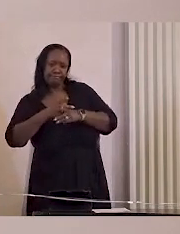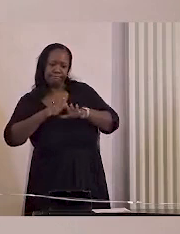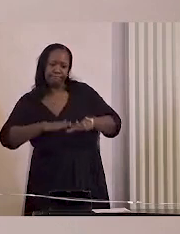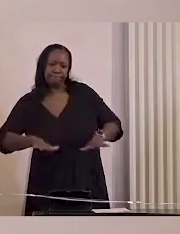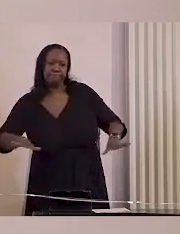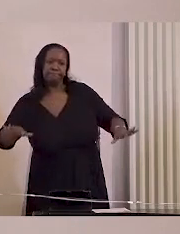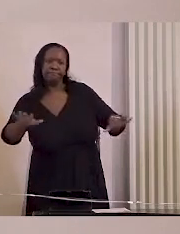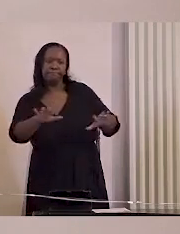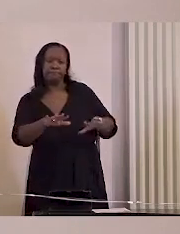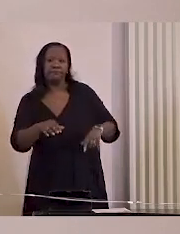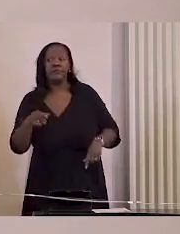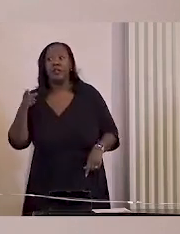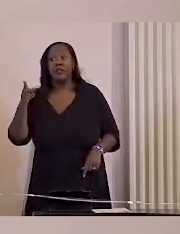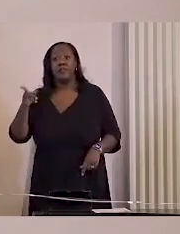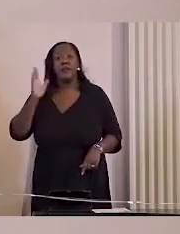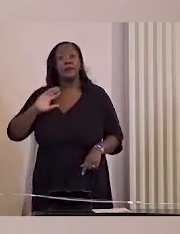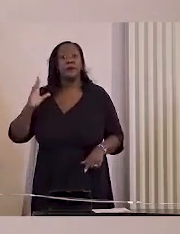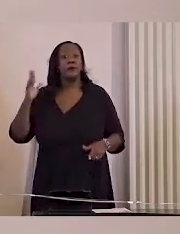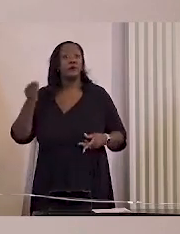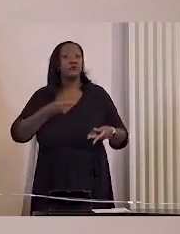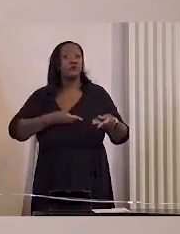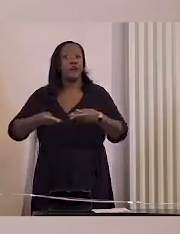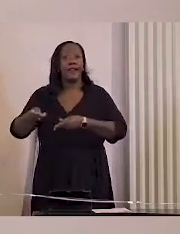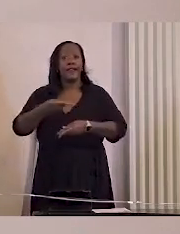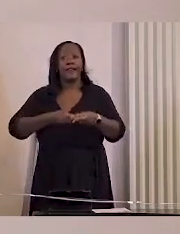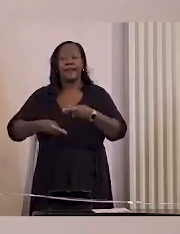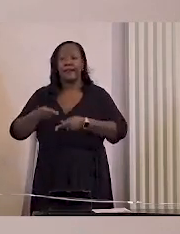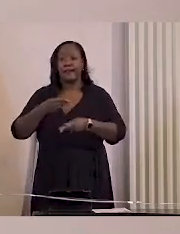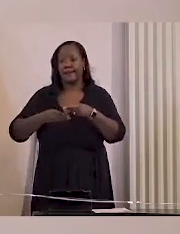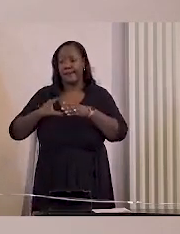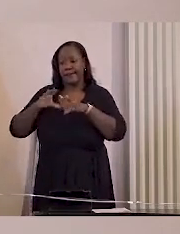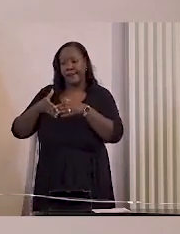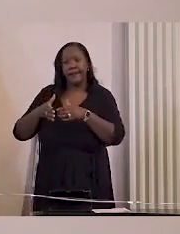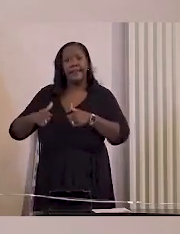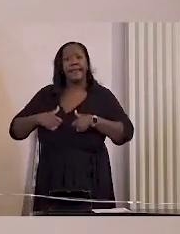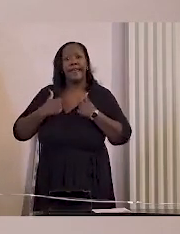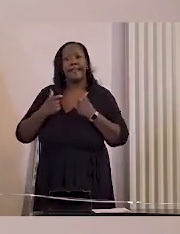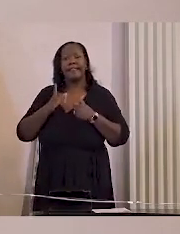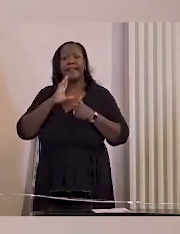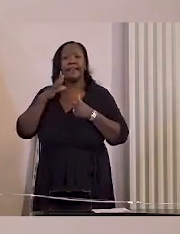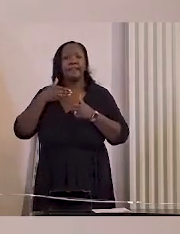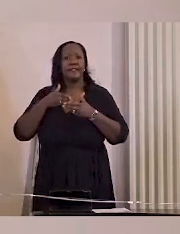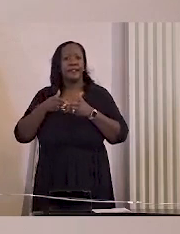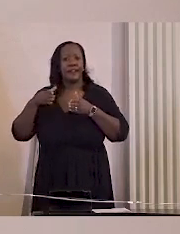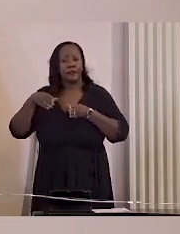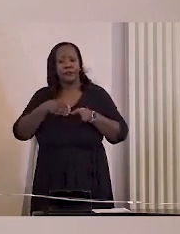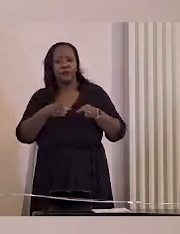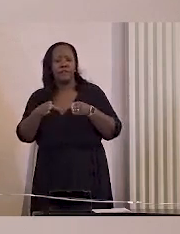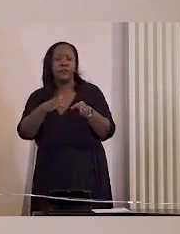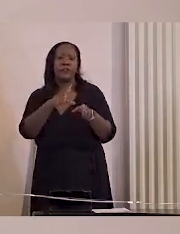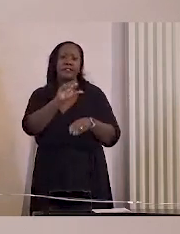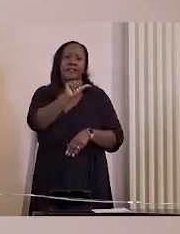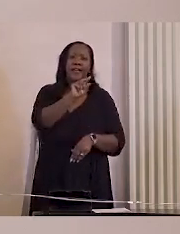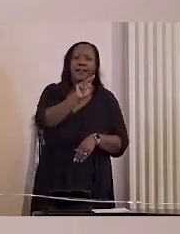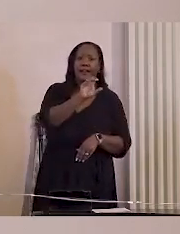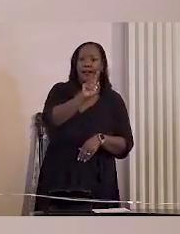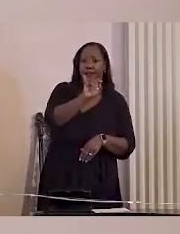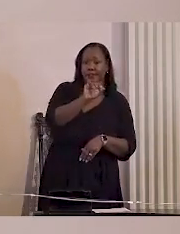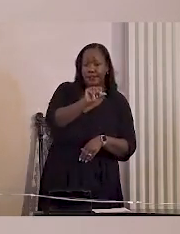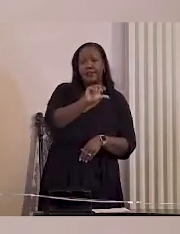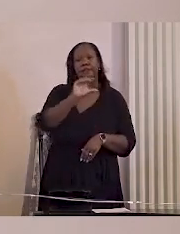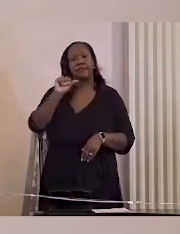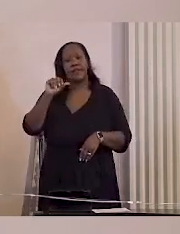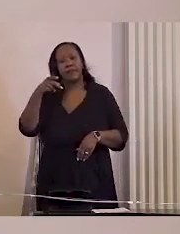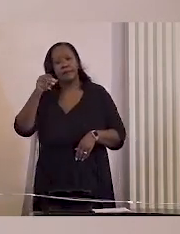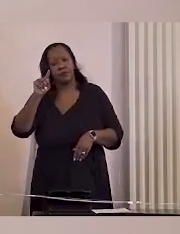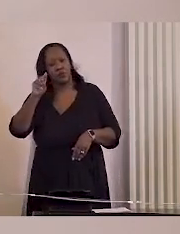bioregion. They were trading peoples in the region who lived along the Anacostia and Potomac rivers.